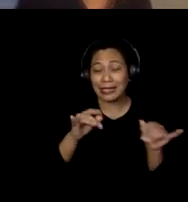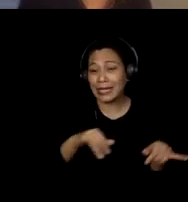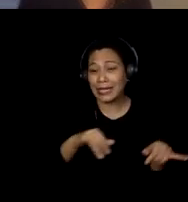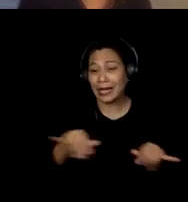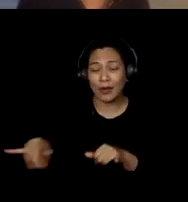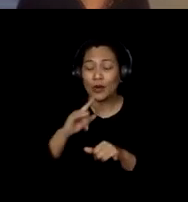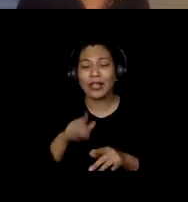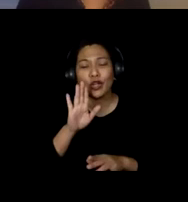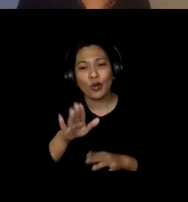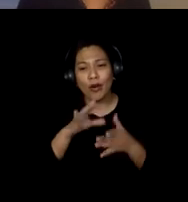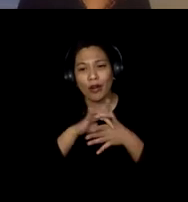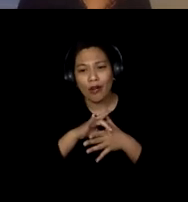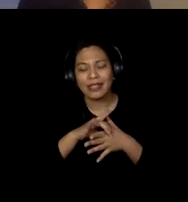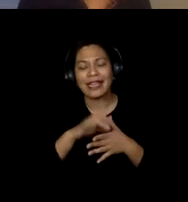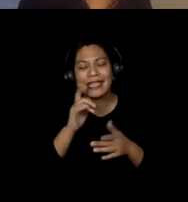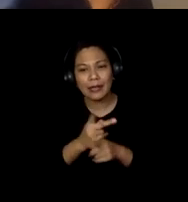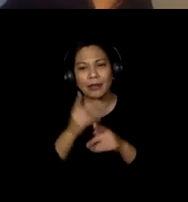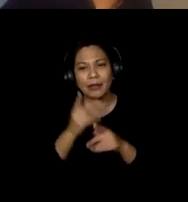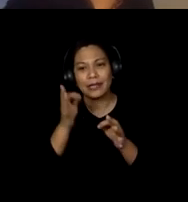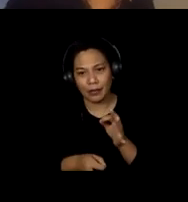content simple.